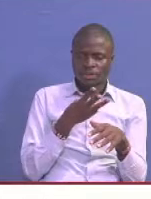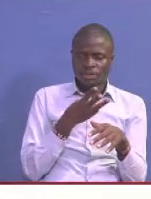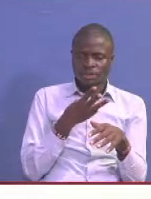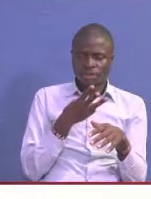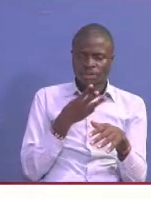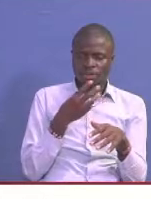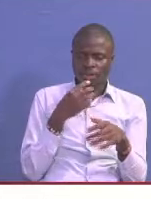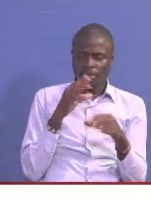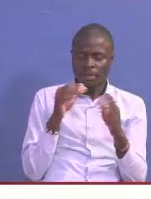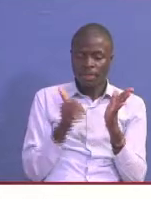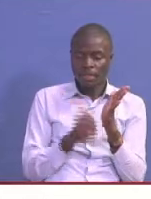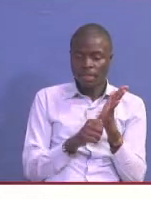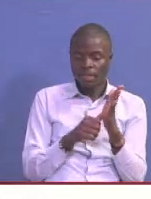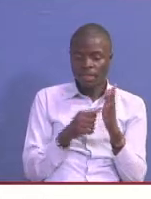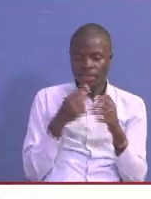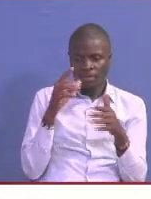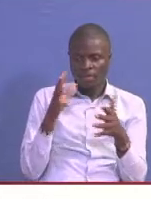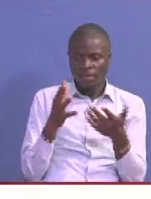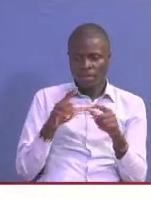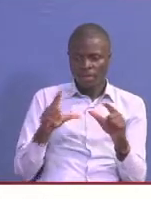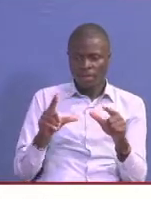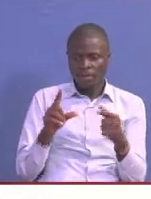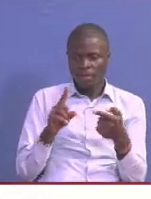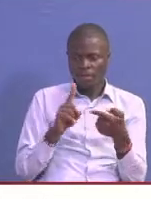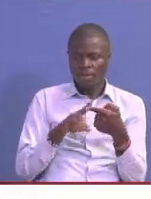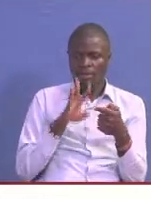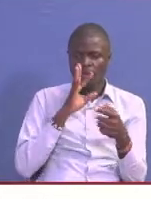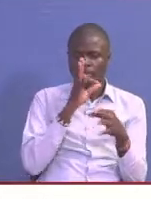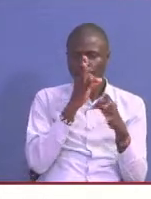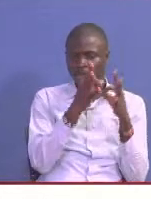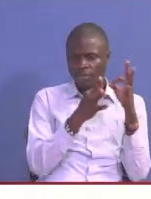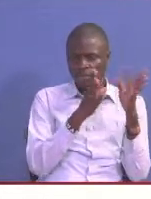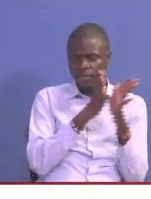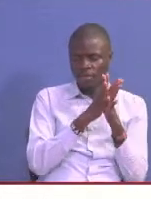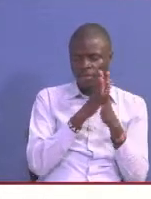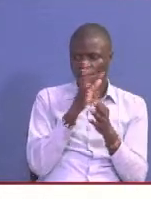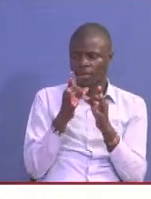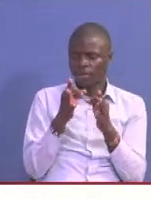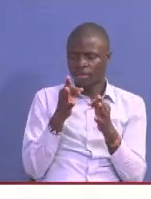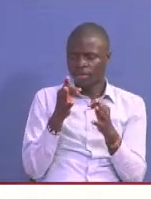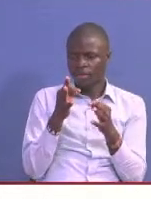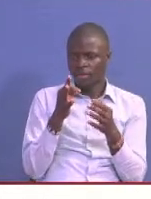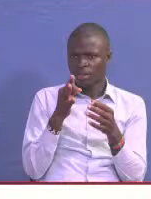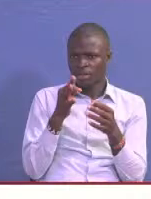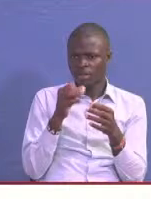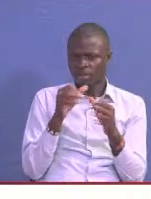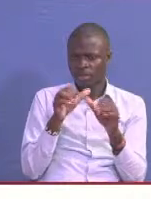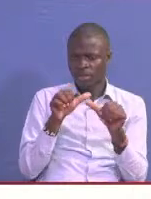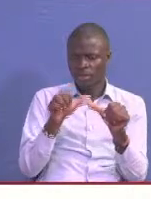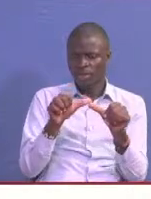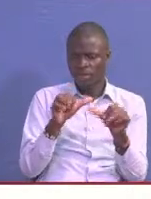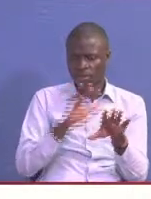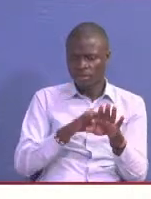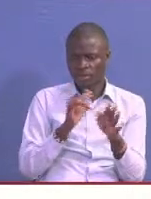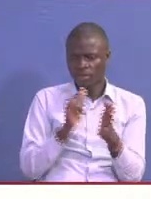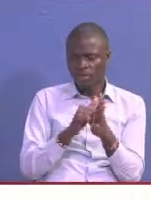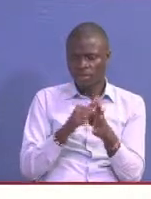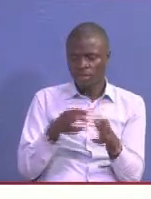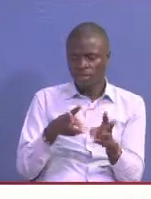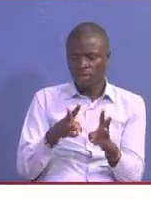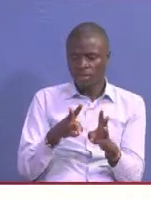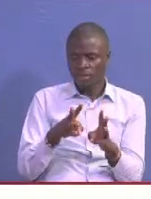were being challenged, for how long are we going to follow? If, according to me, if we continue on that